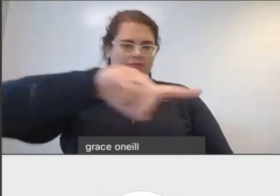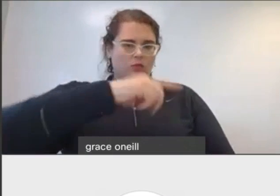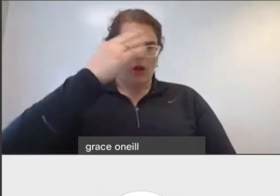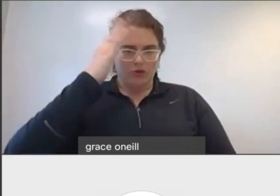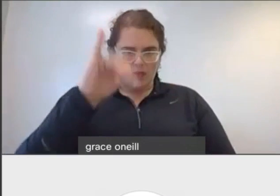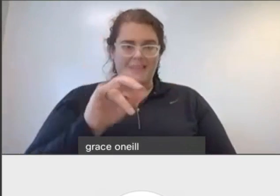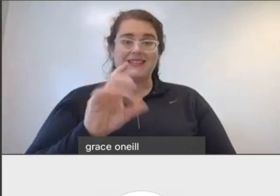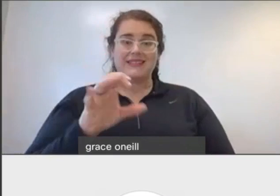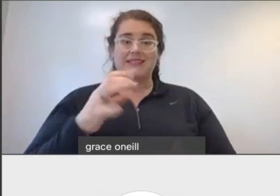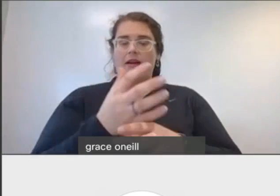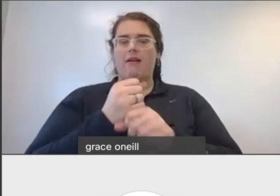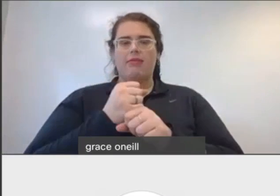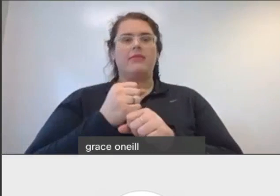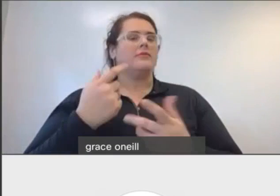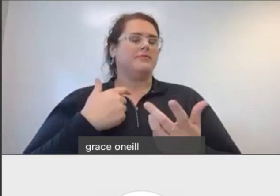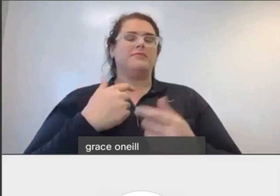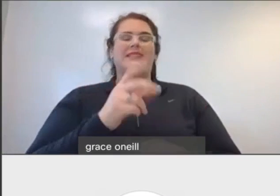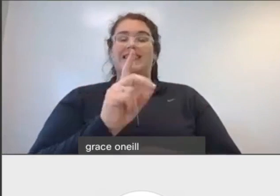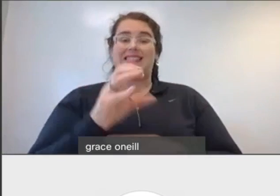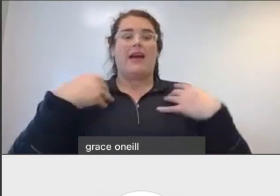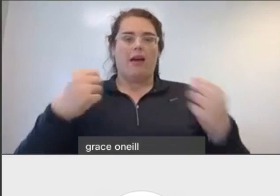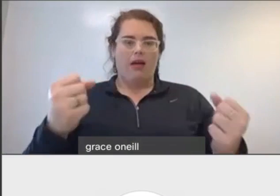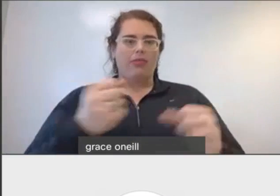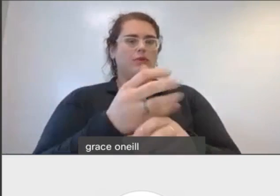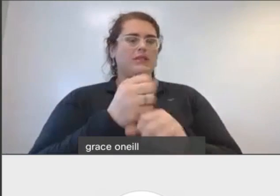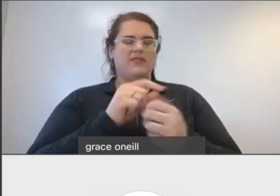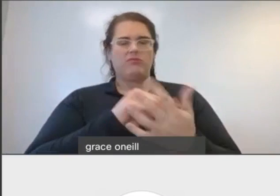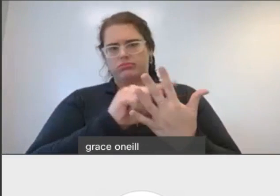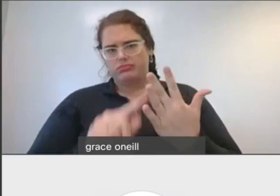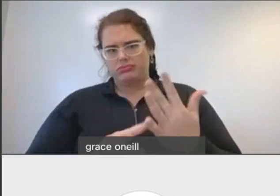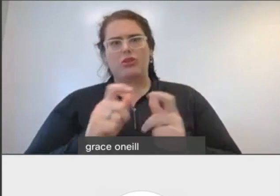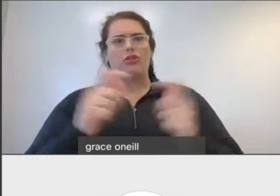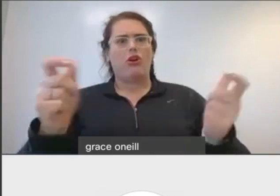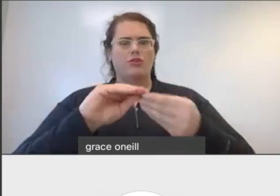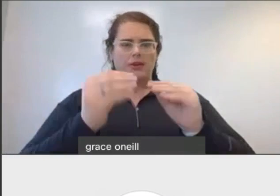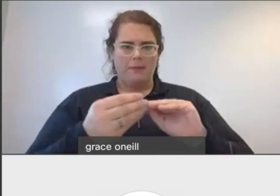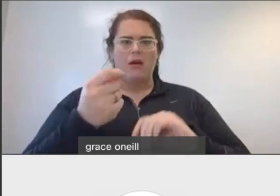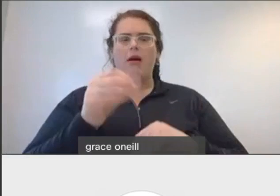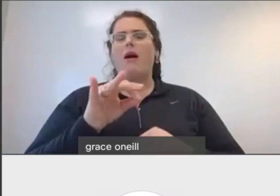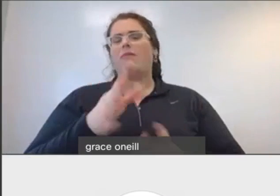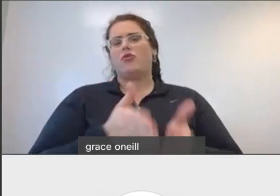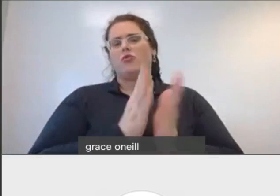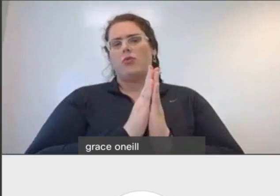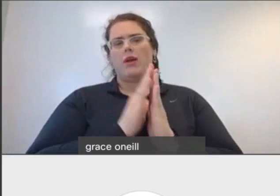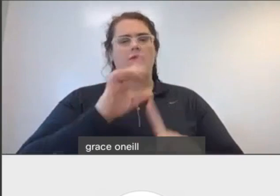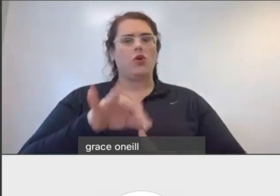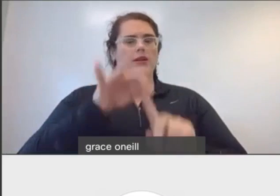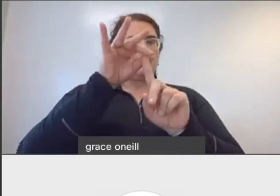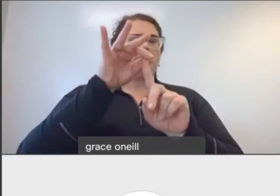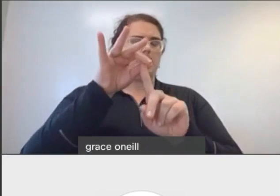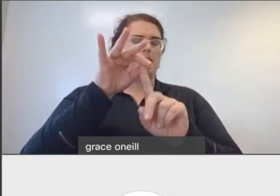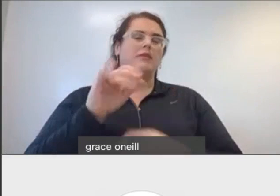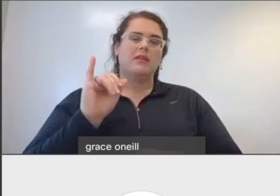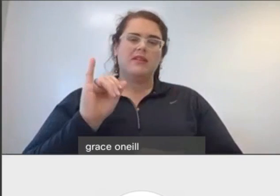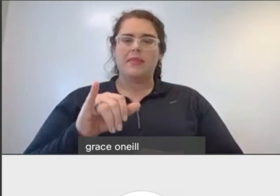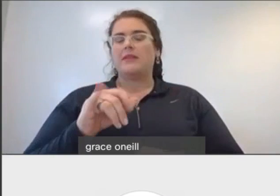on a medical reason or a sincerely held religious belief that a person has that they believe prevents